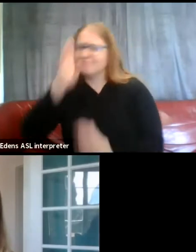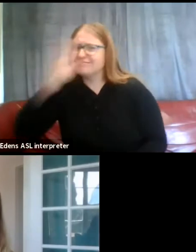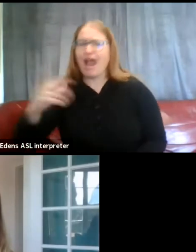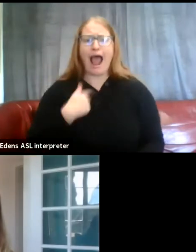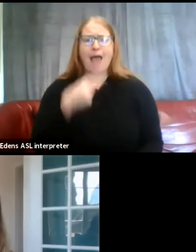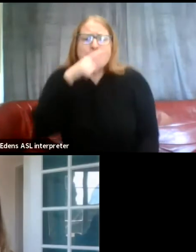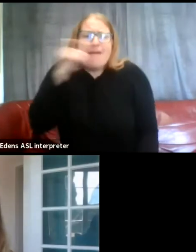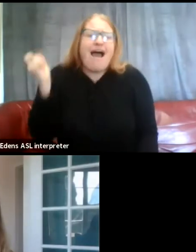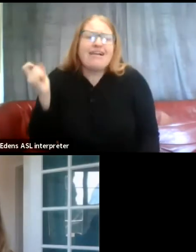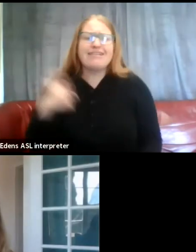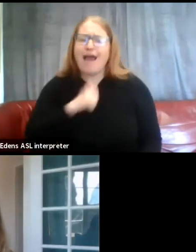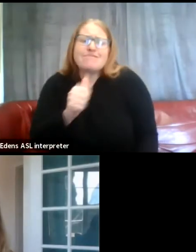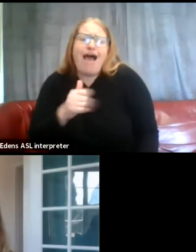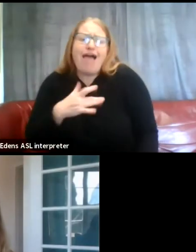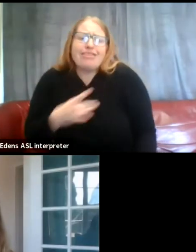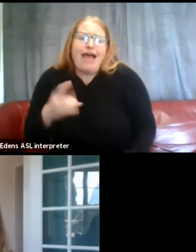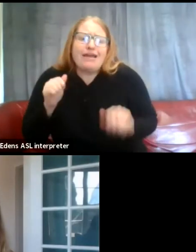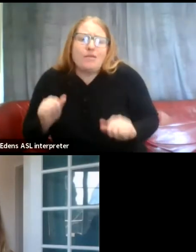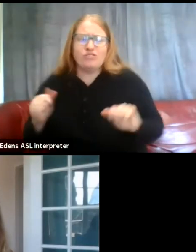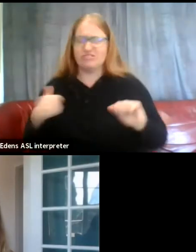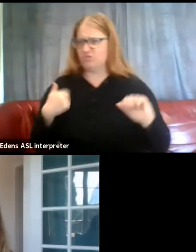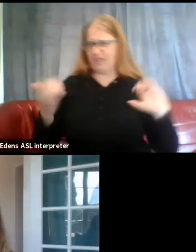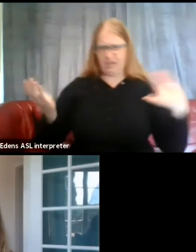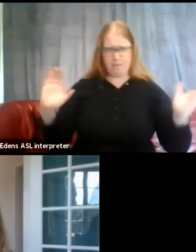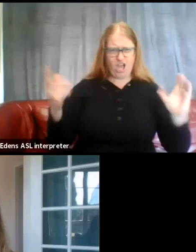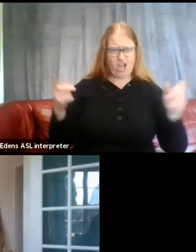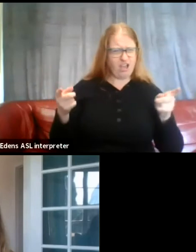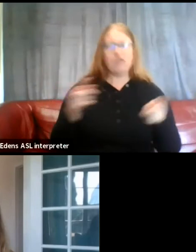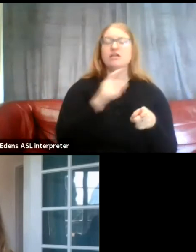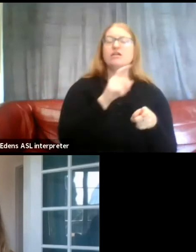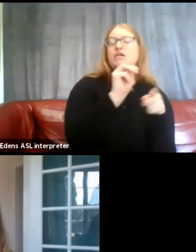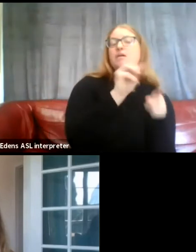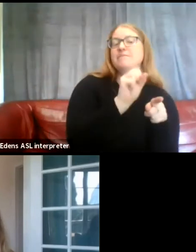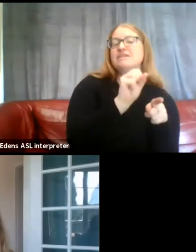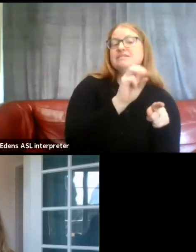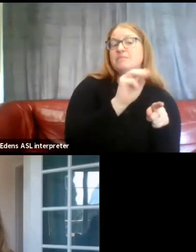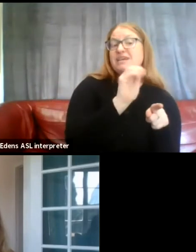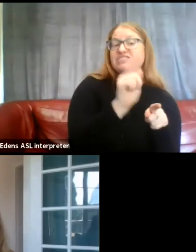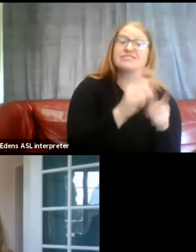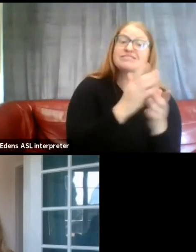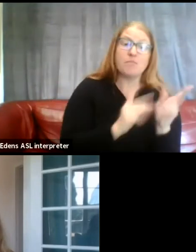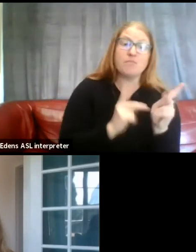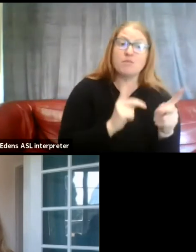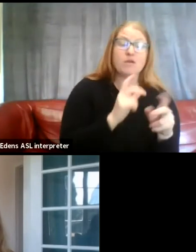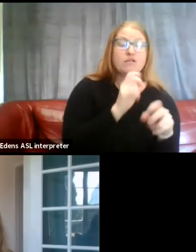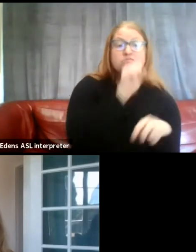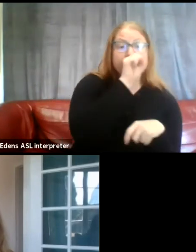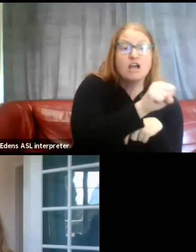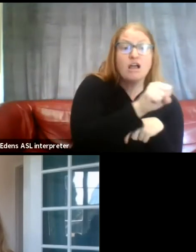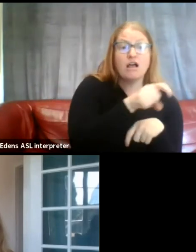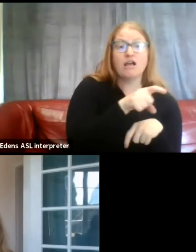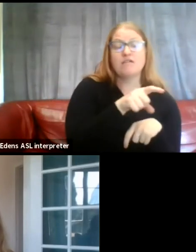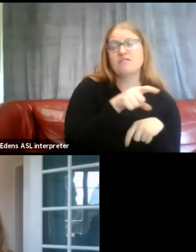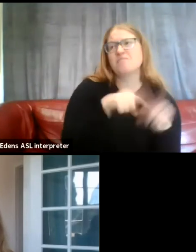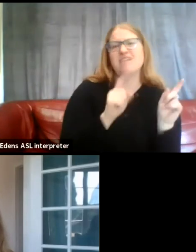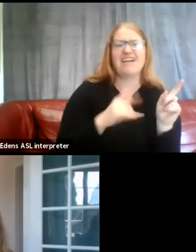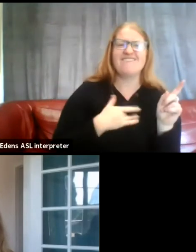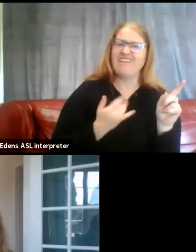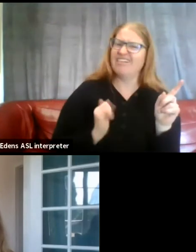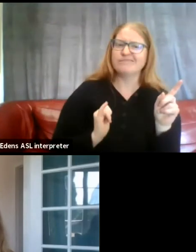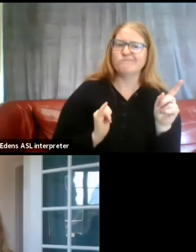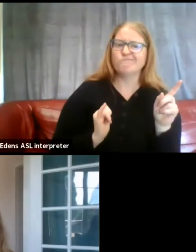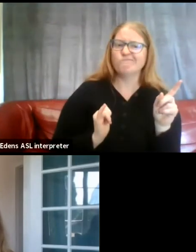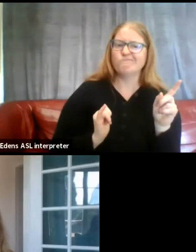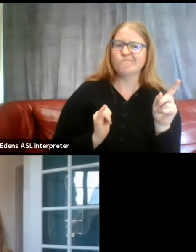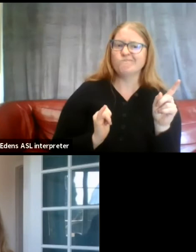shows, for some people, Maisel is definitely their taste, but I found it, you